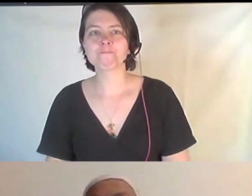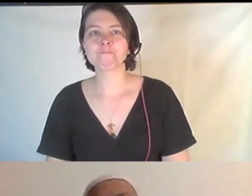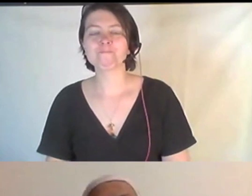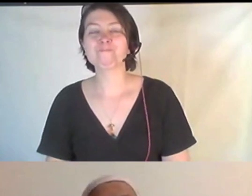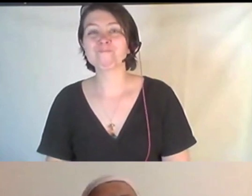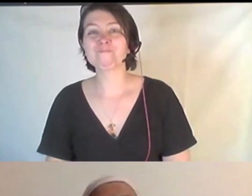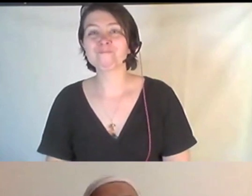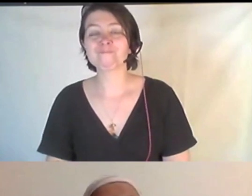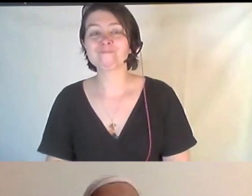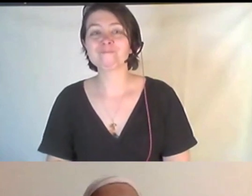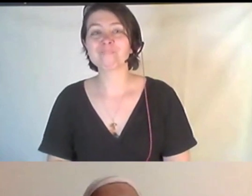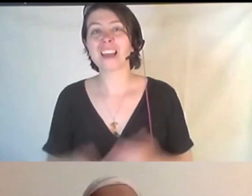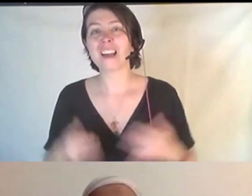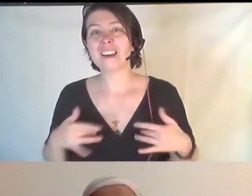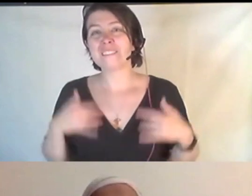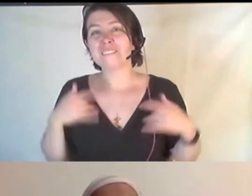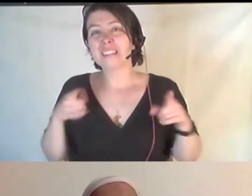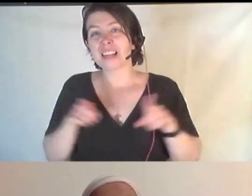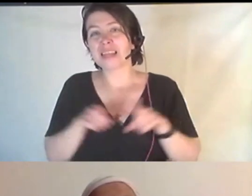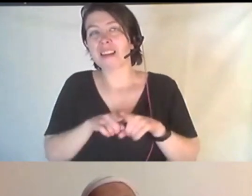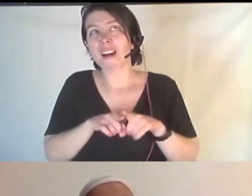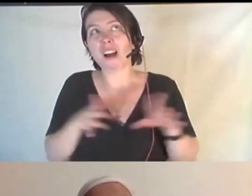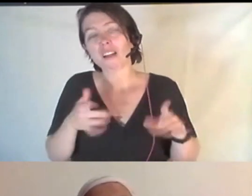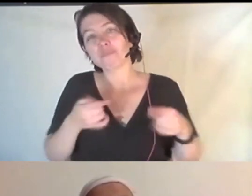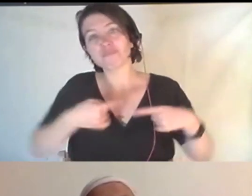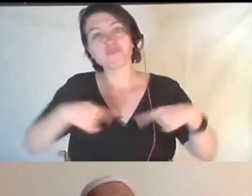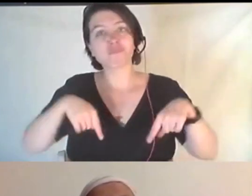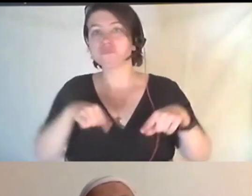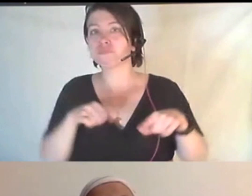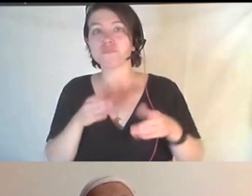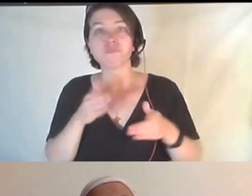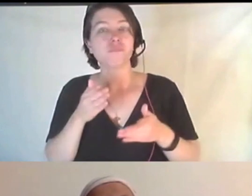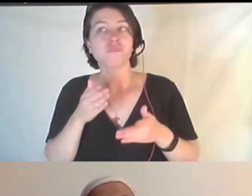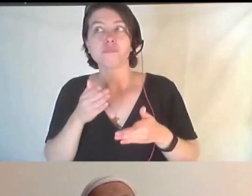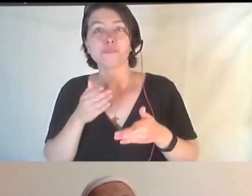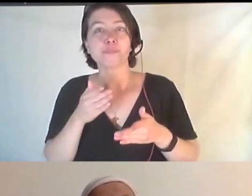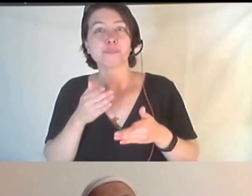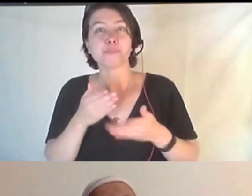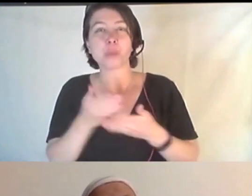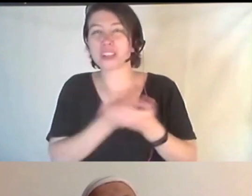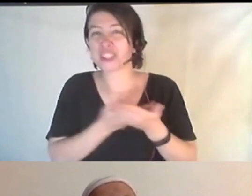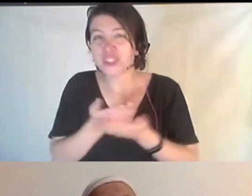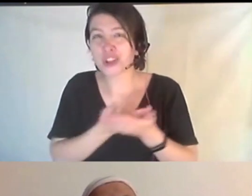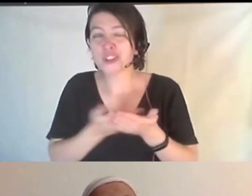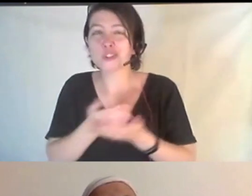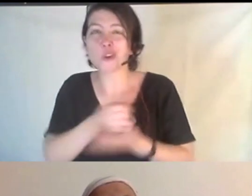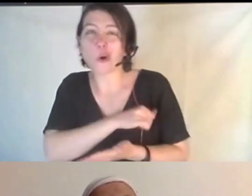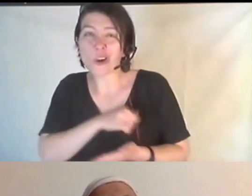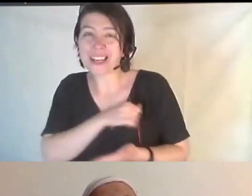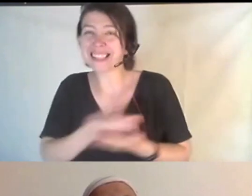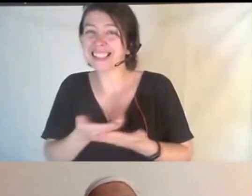have really honest discussions with institutions about what they